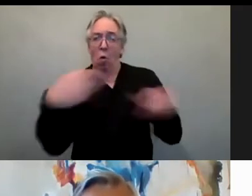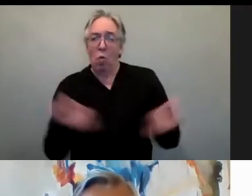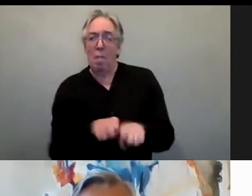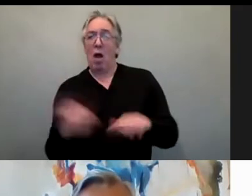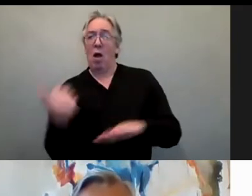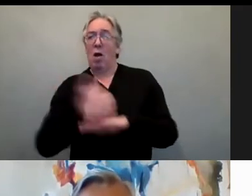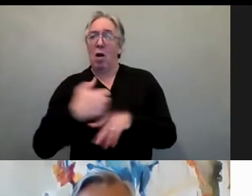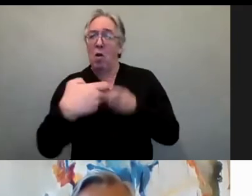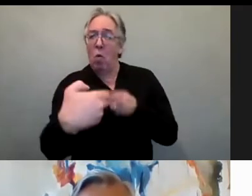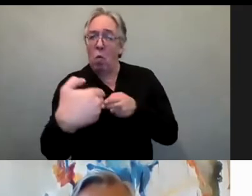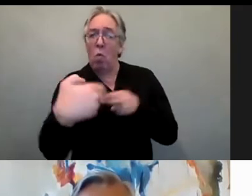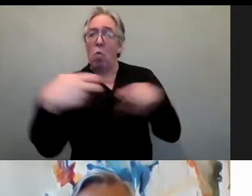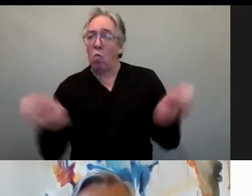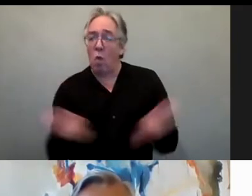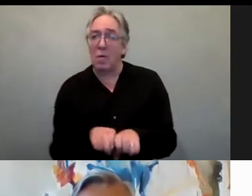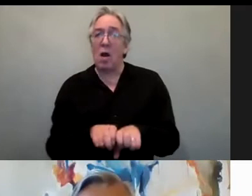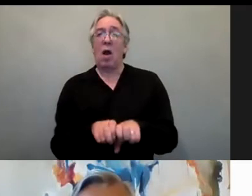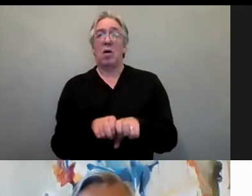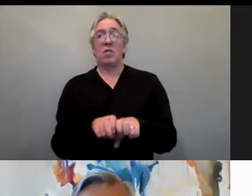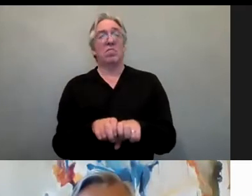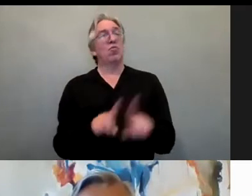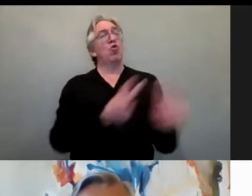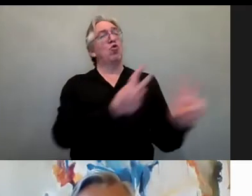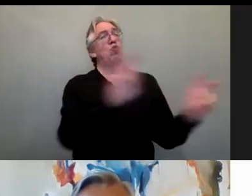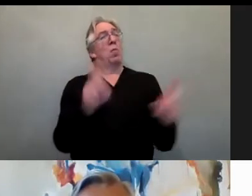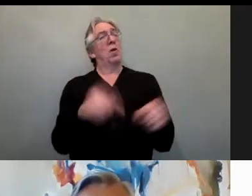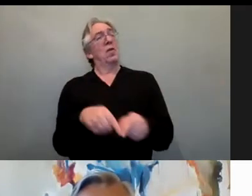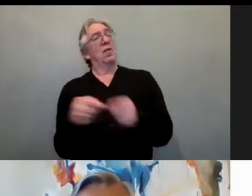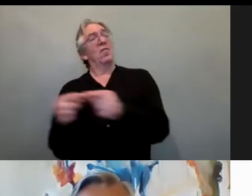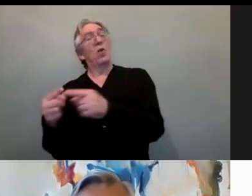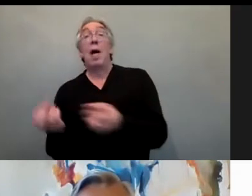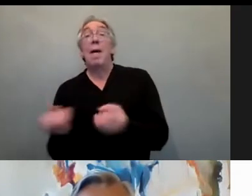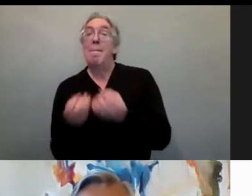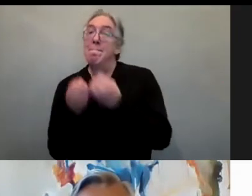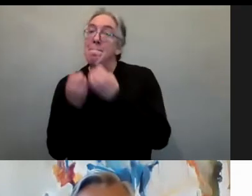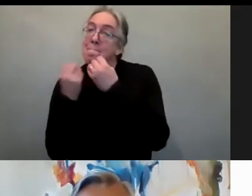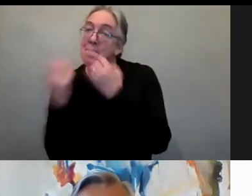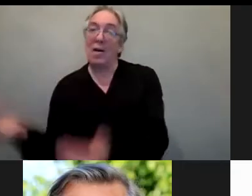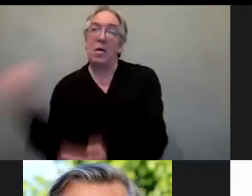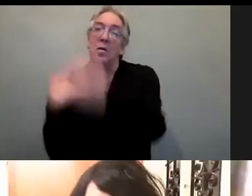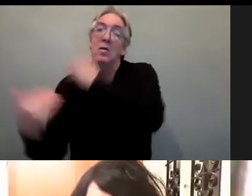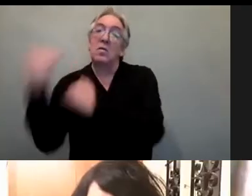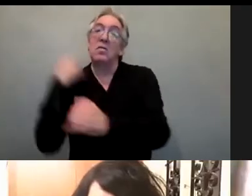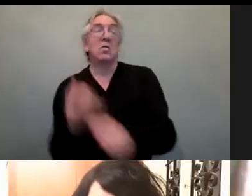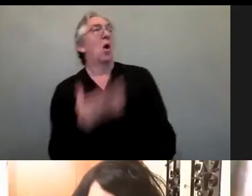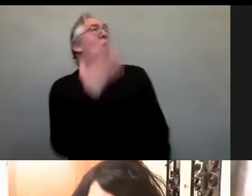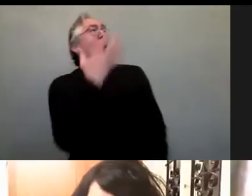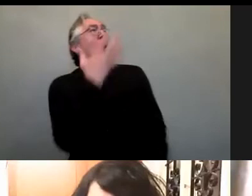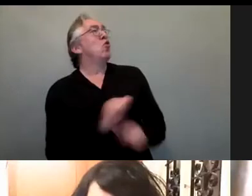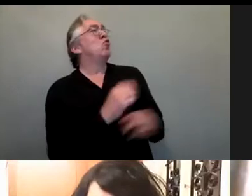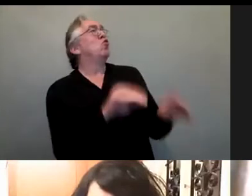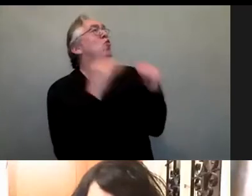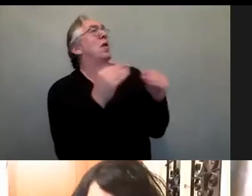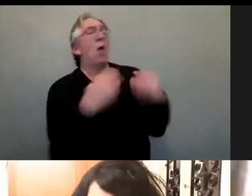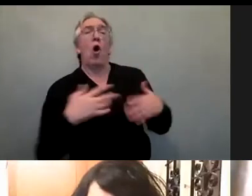webinar, many people made different requests to have training, especially in the human rights of instruments